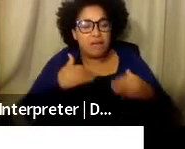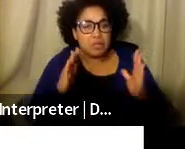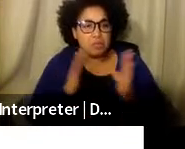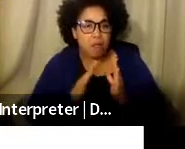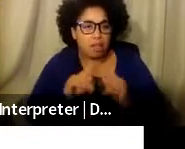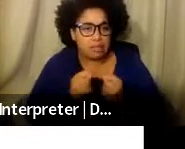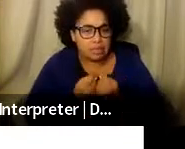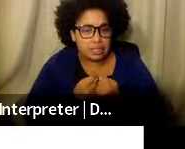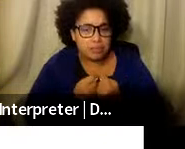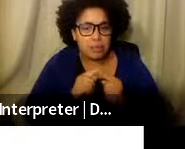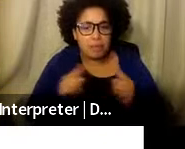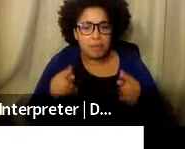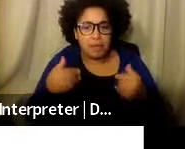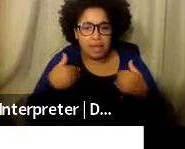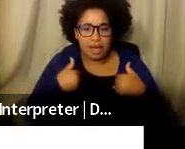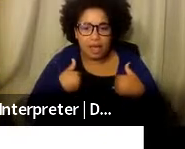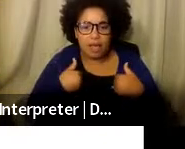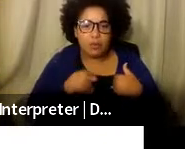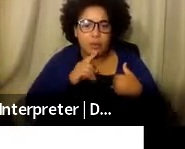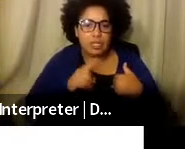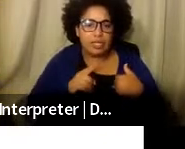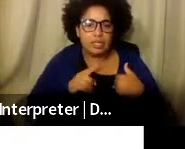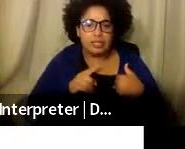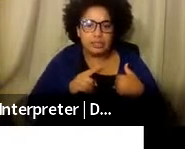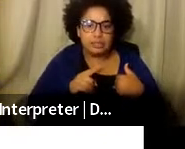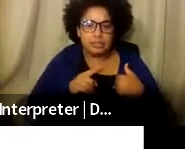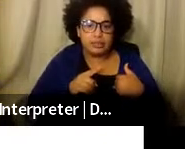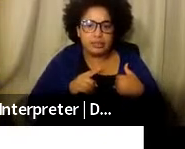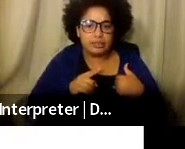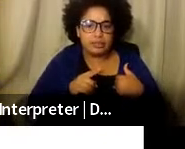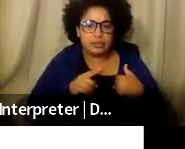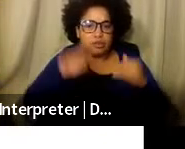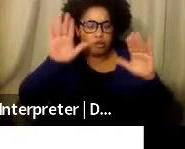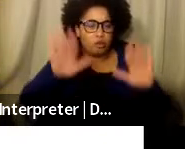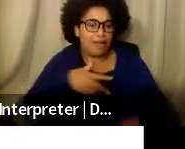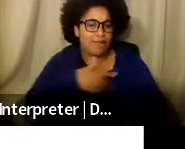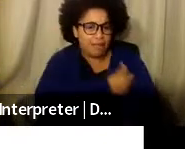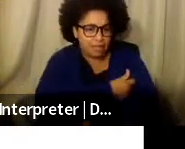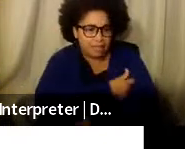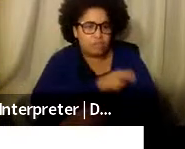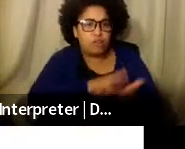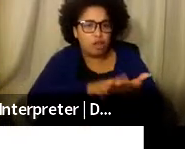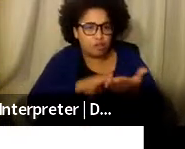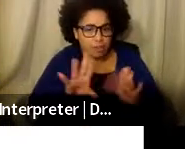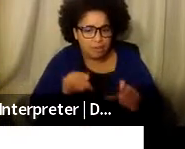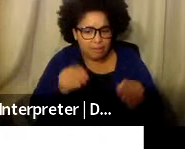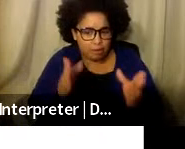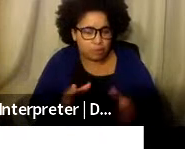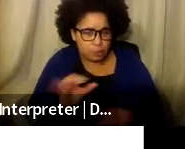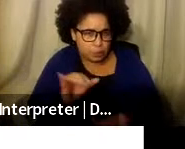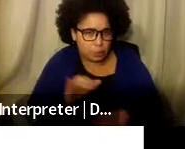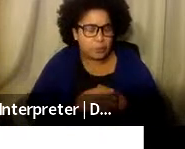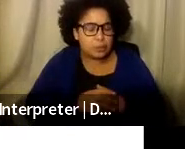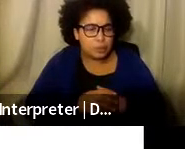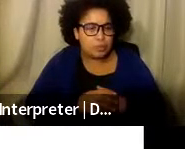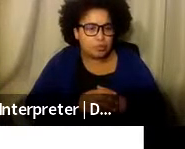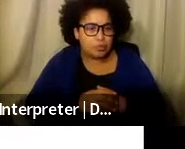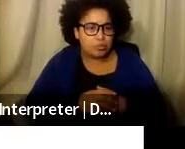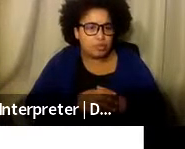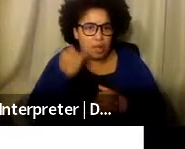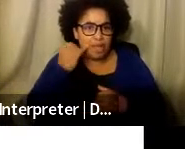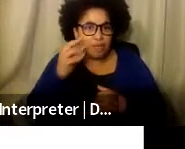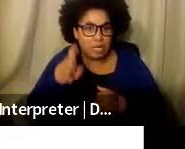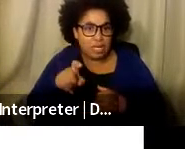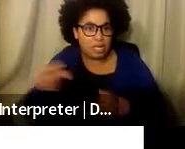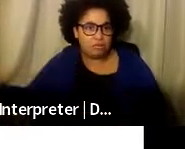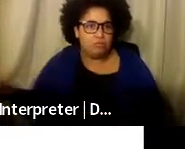team, but we also have some really great vaccination contract providers who we can shift to wherever